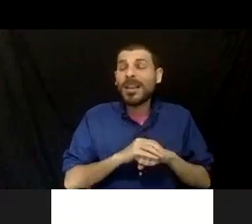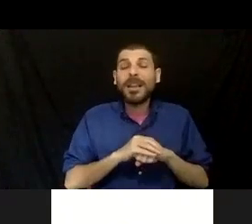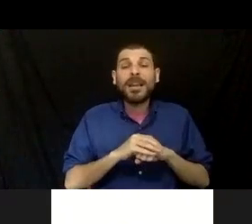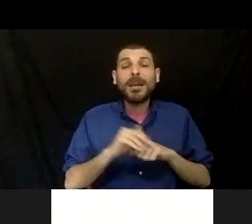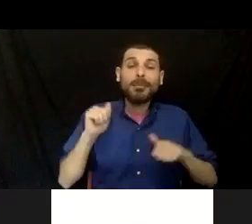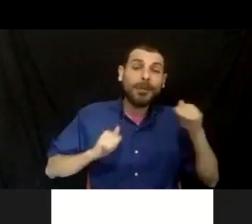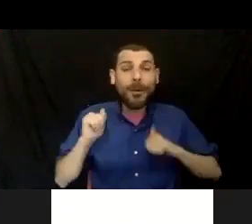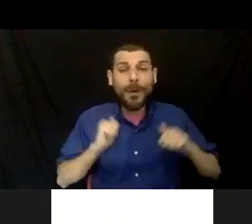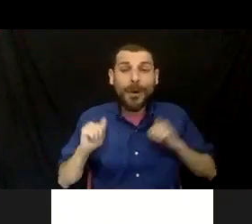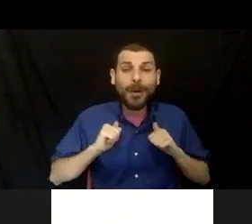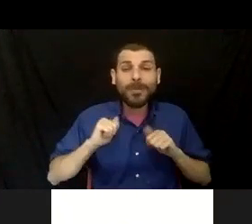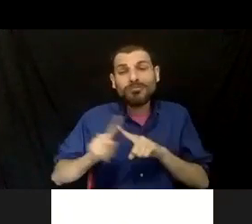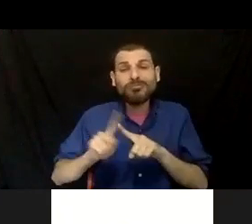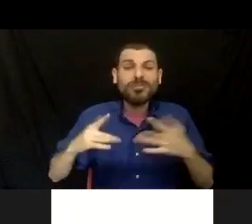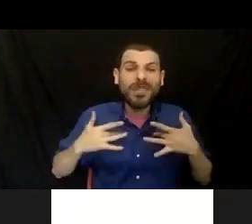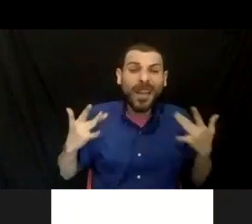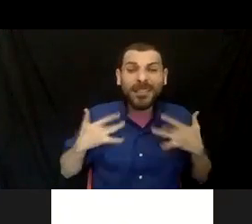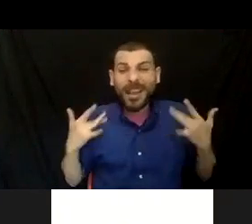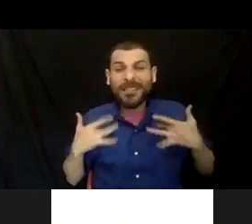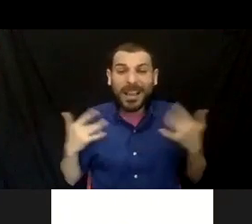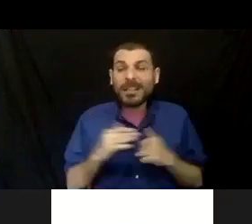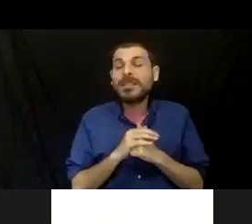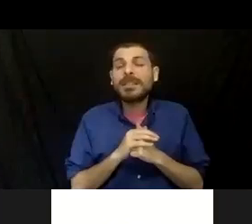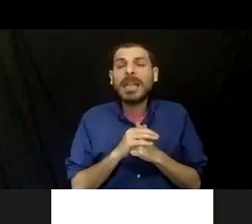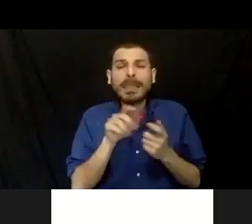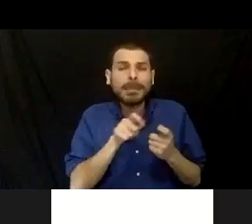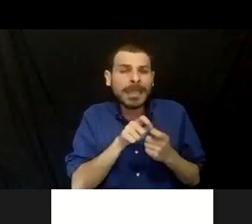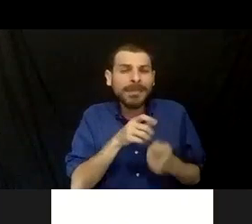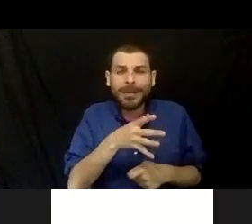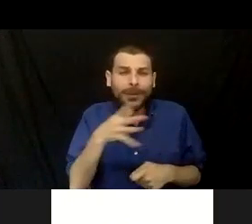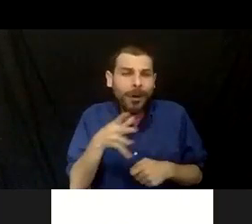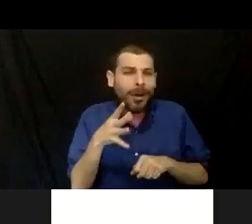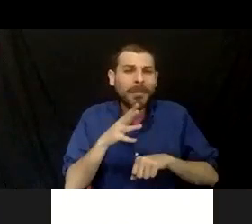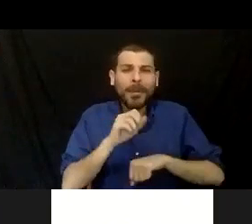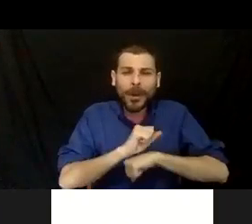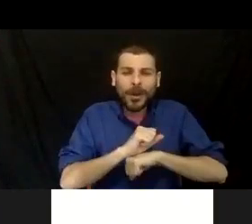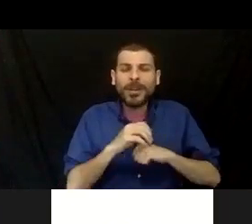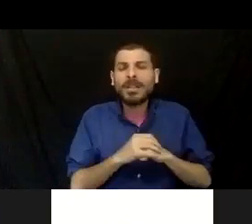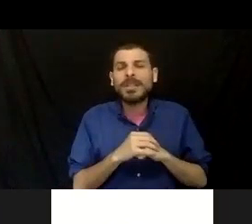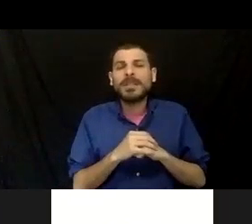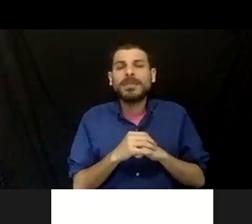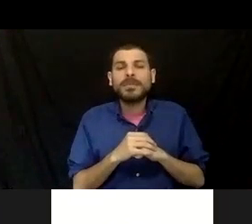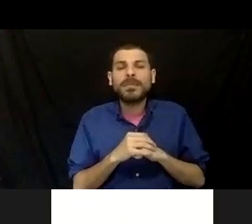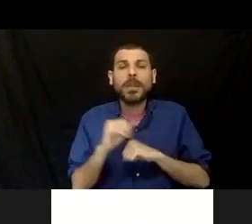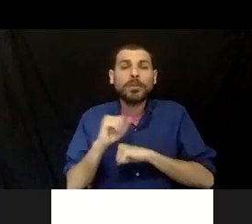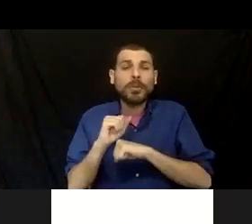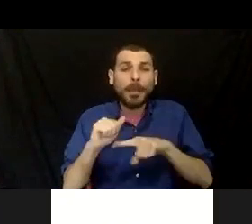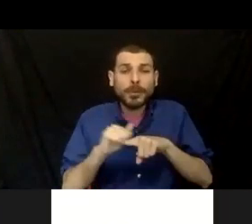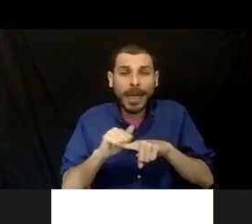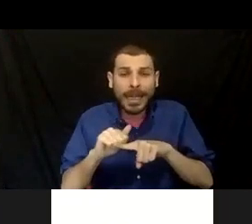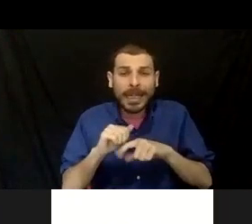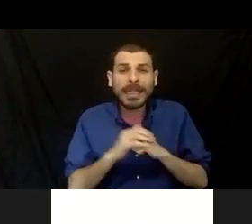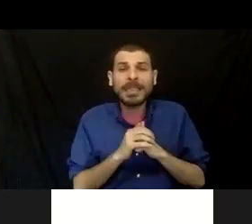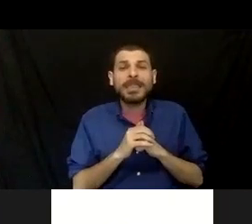statutory exemptions, like some agricultural labor and work and job training programs sometimes isn't